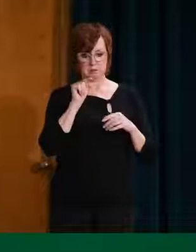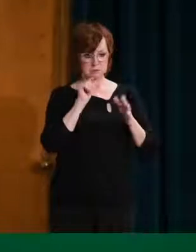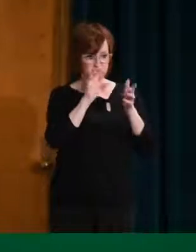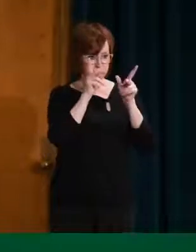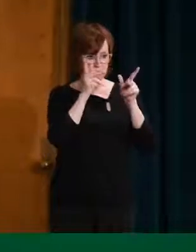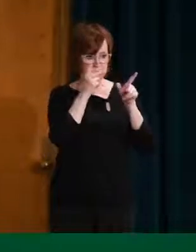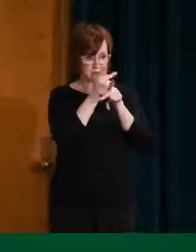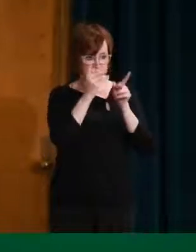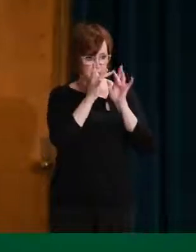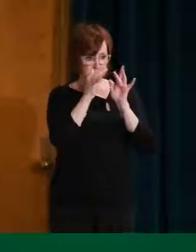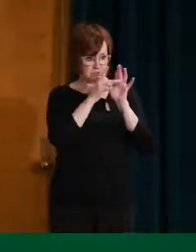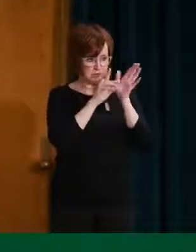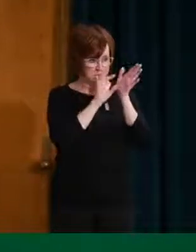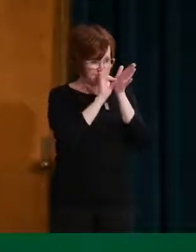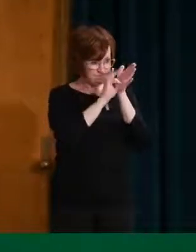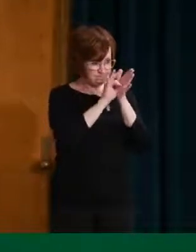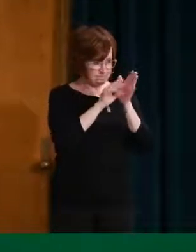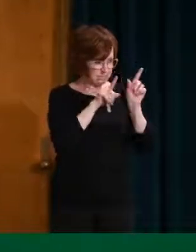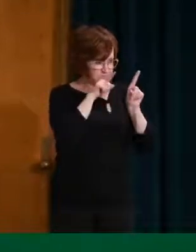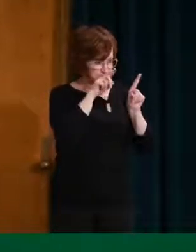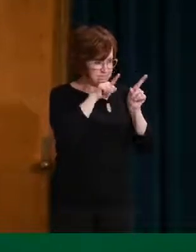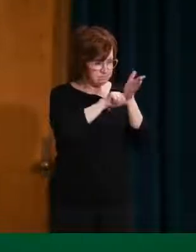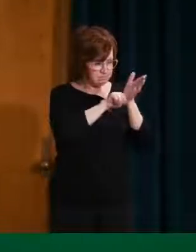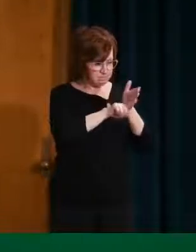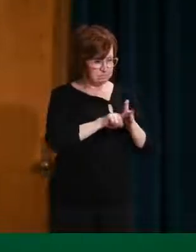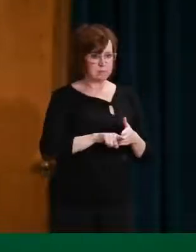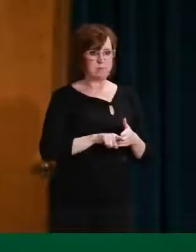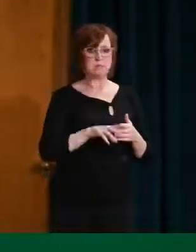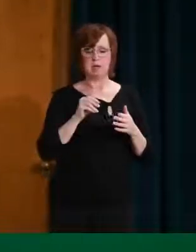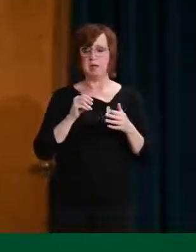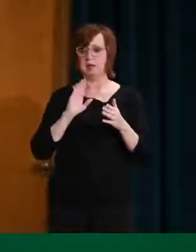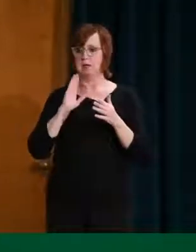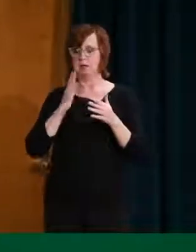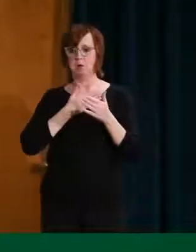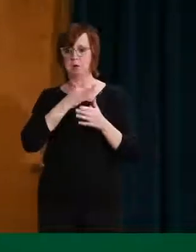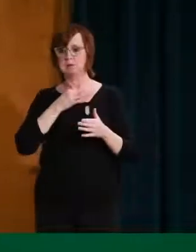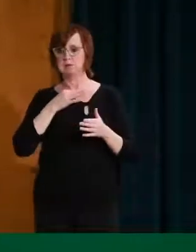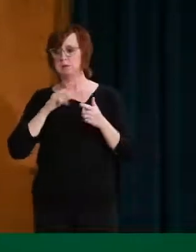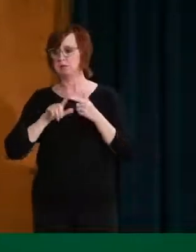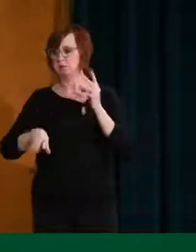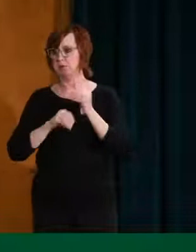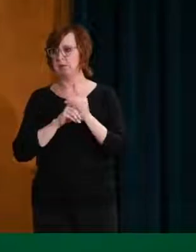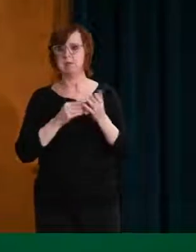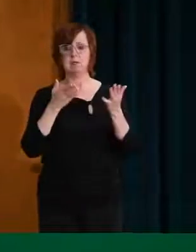as where we are focusing our testing resources on. We'll go to our next question from the line.